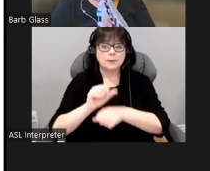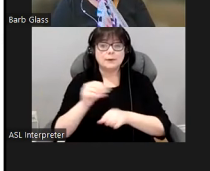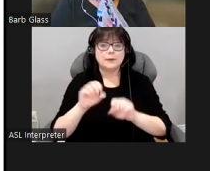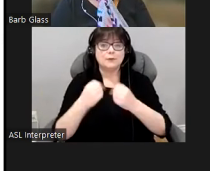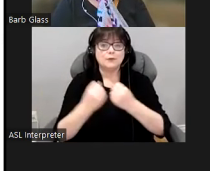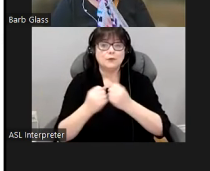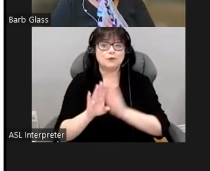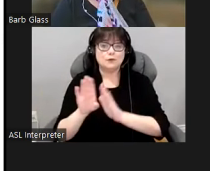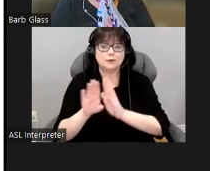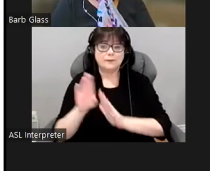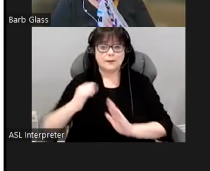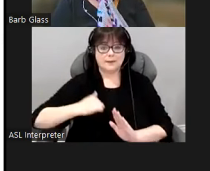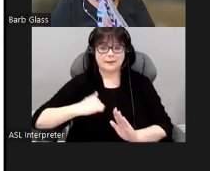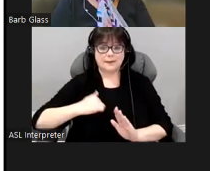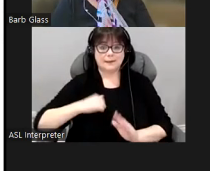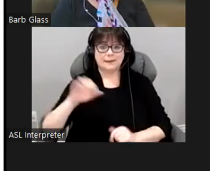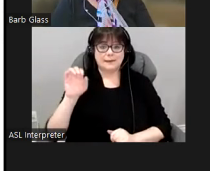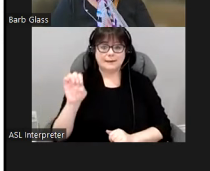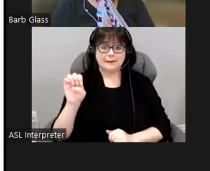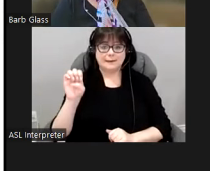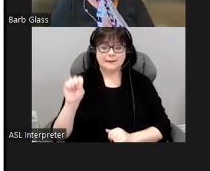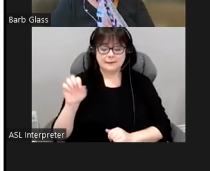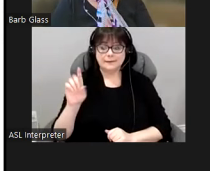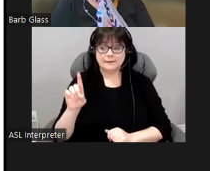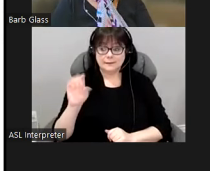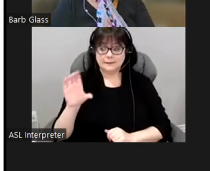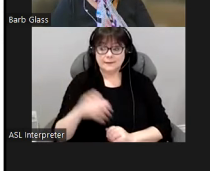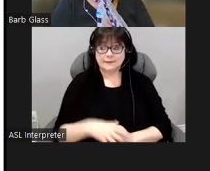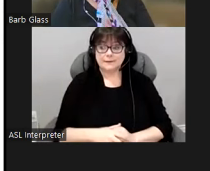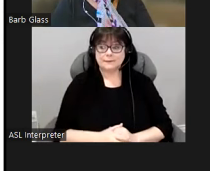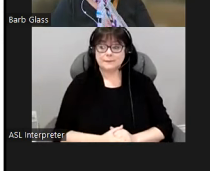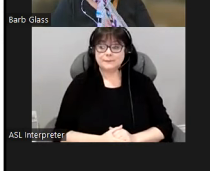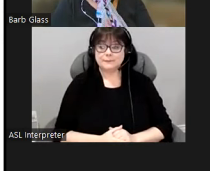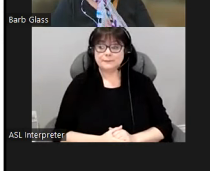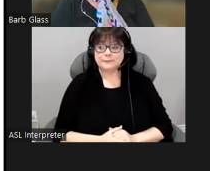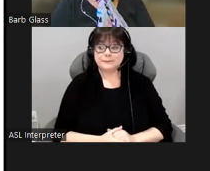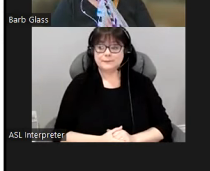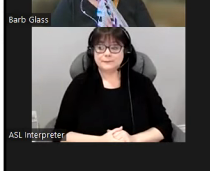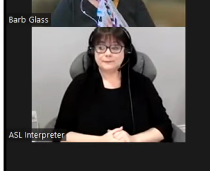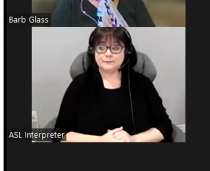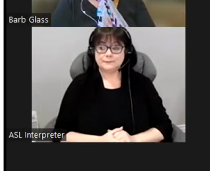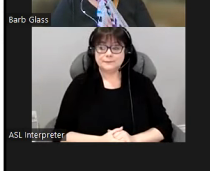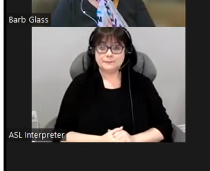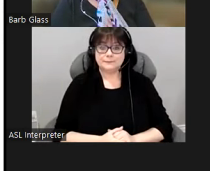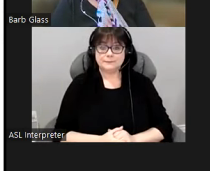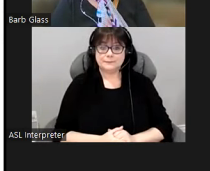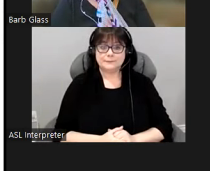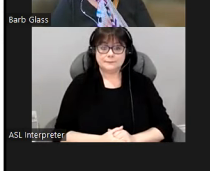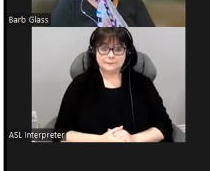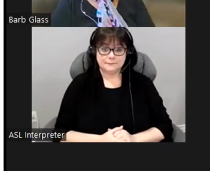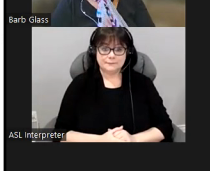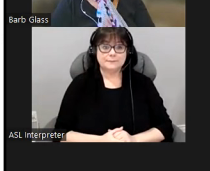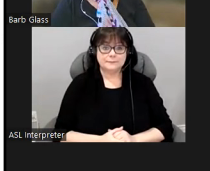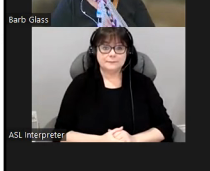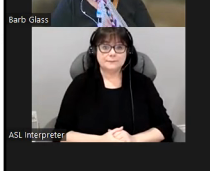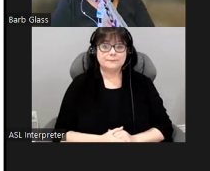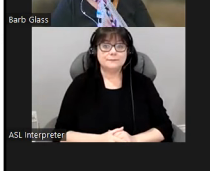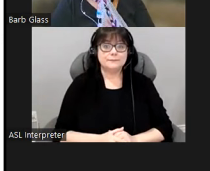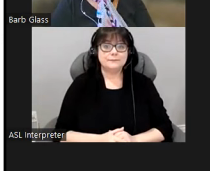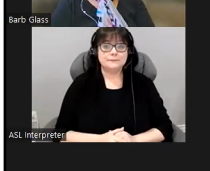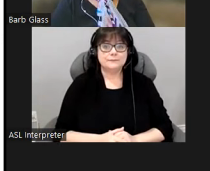So that actually meant that all of the work that the ministry hoped could get done between April of